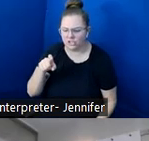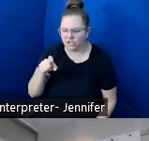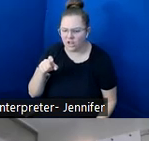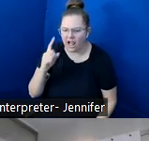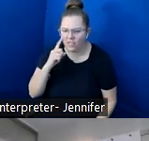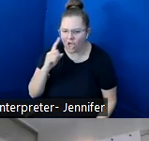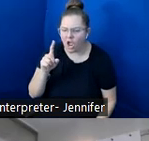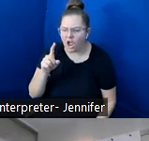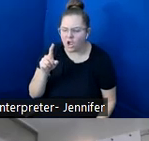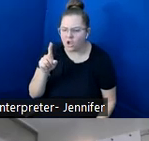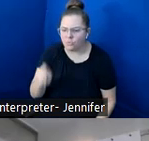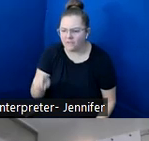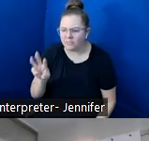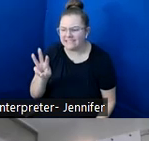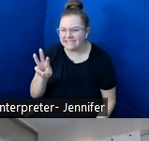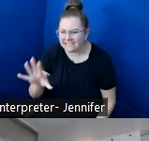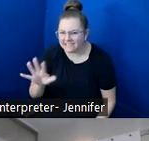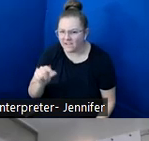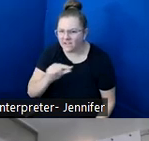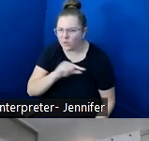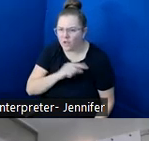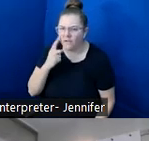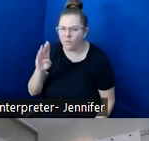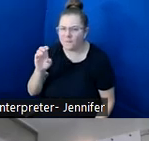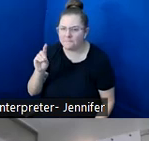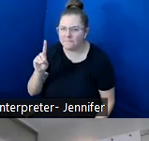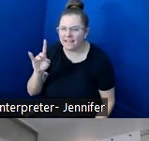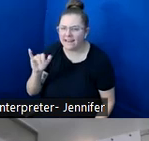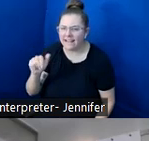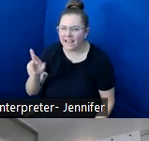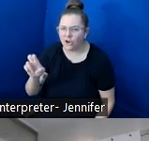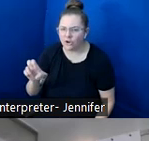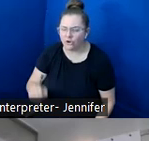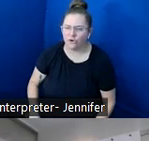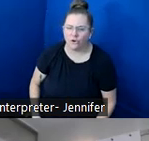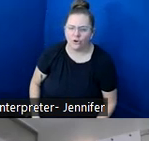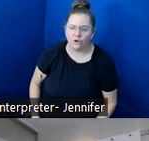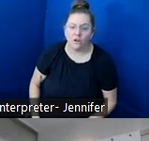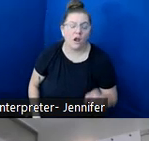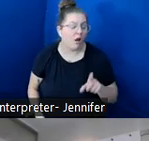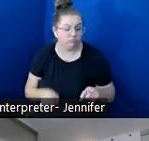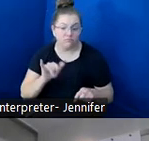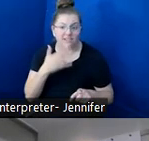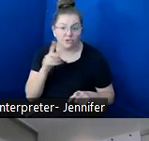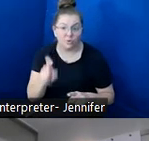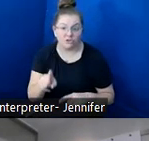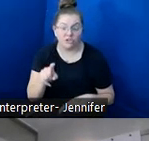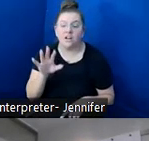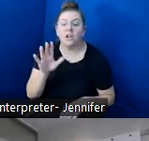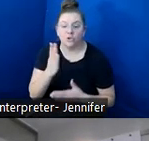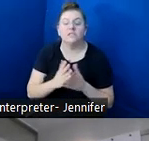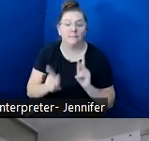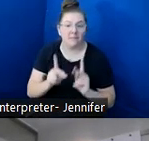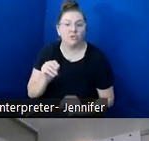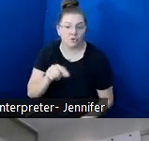be 65 to qualify for Medicare? Oh, hey, that's a very good question. No, some people do qualify